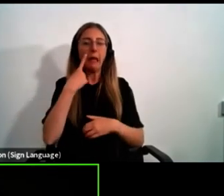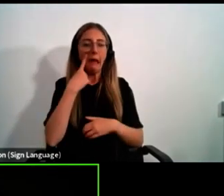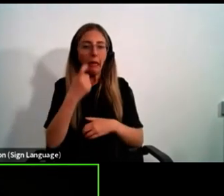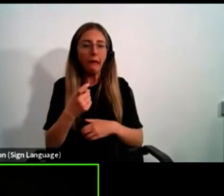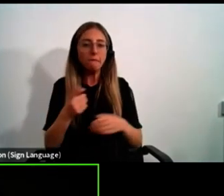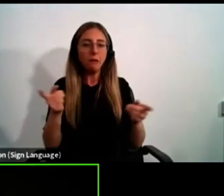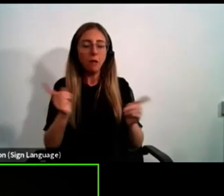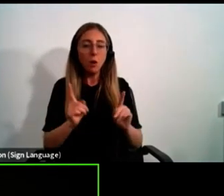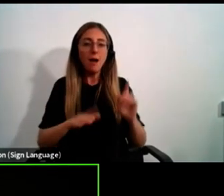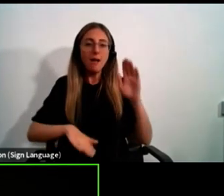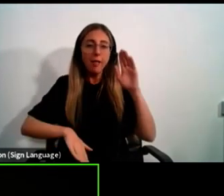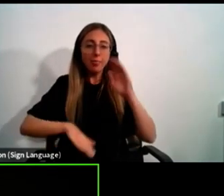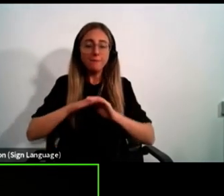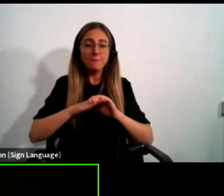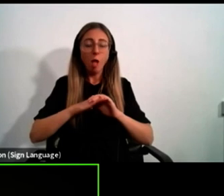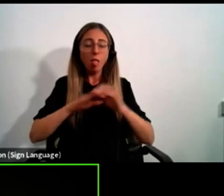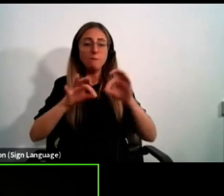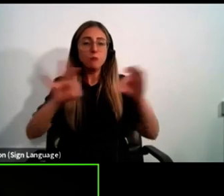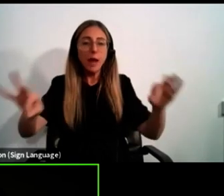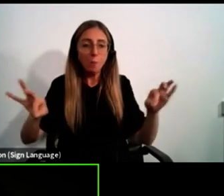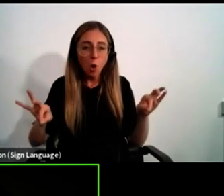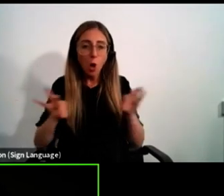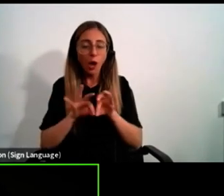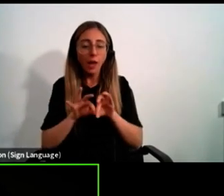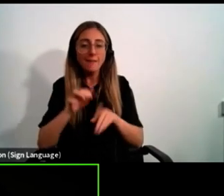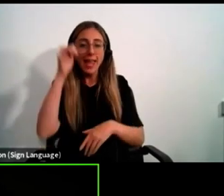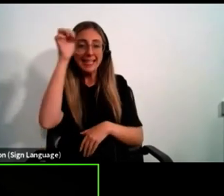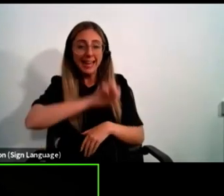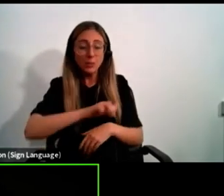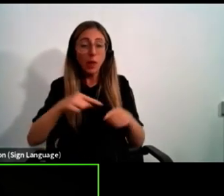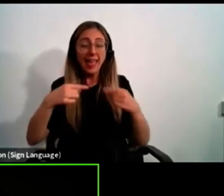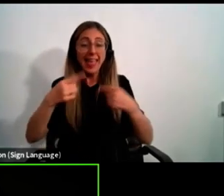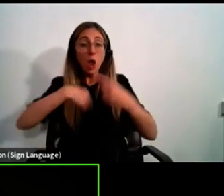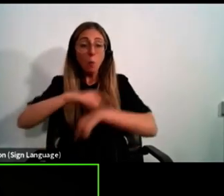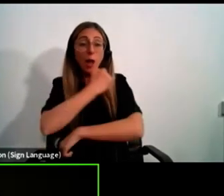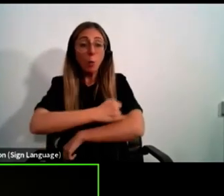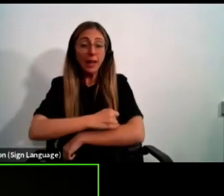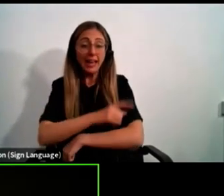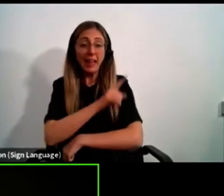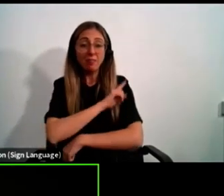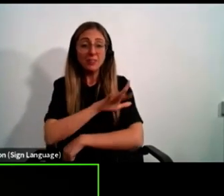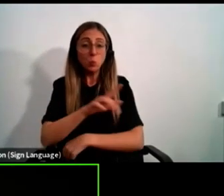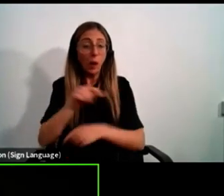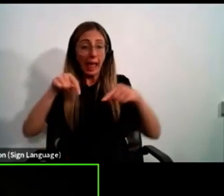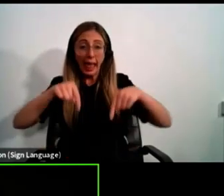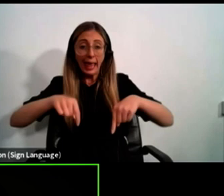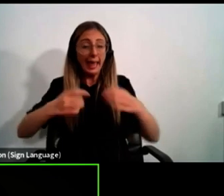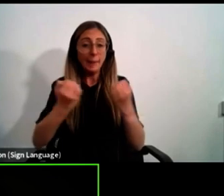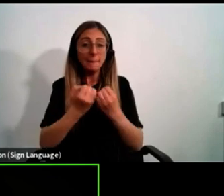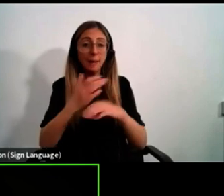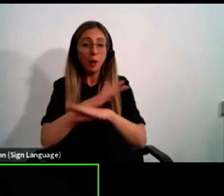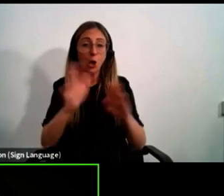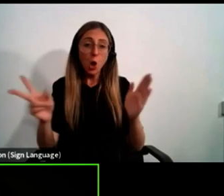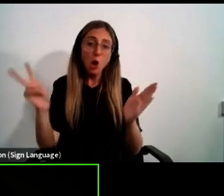the entire intellectual property framework. And again, this is where we are weak, because this is one of the reasons why patents are not being registered